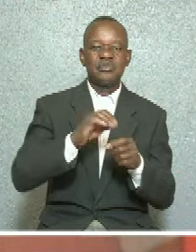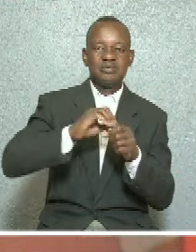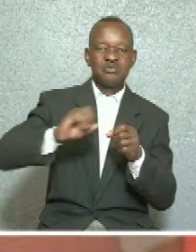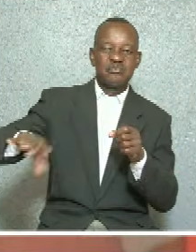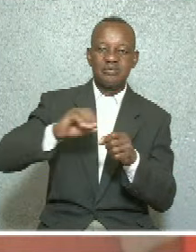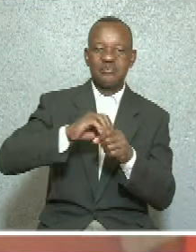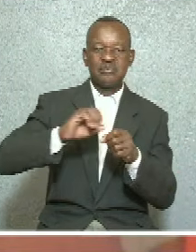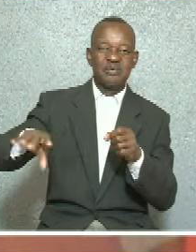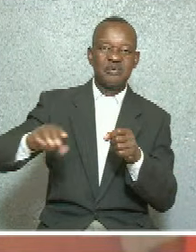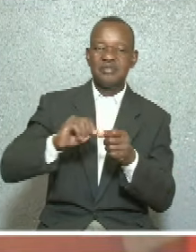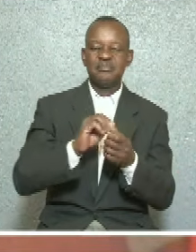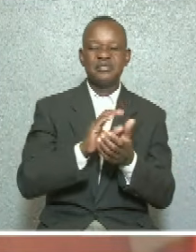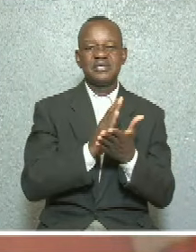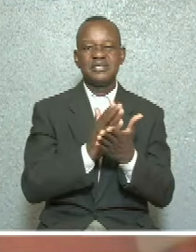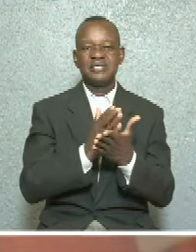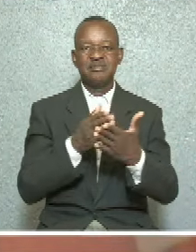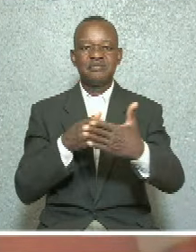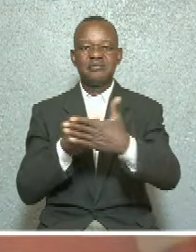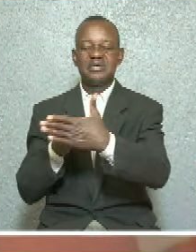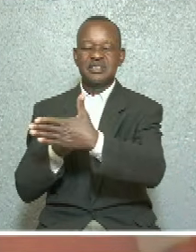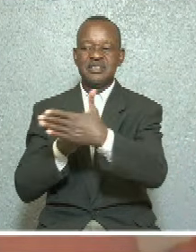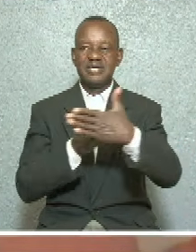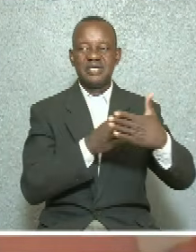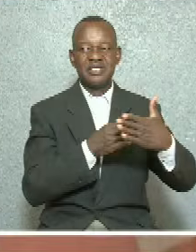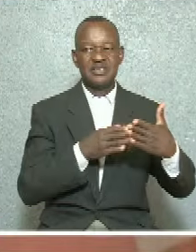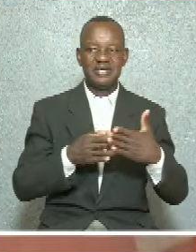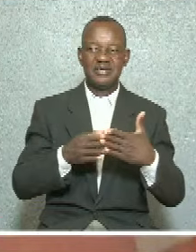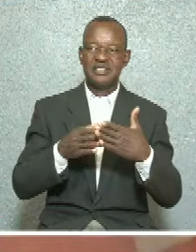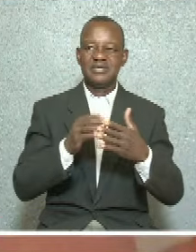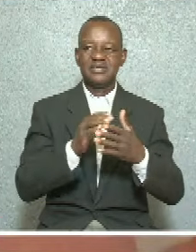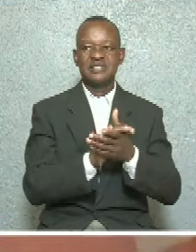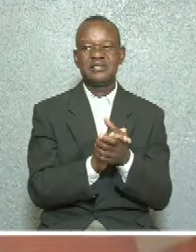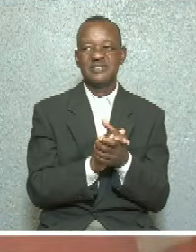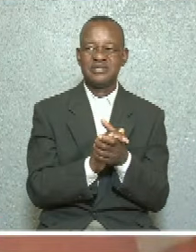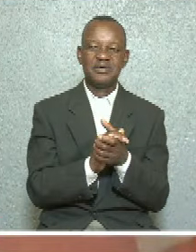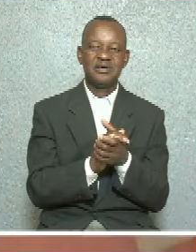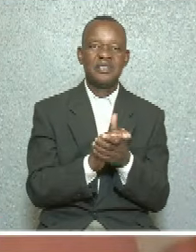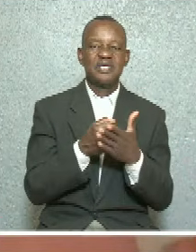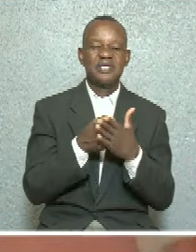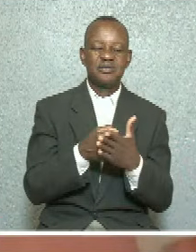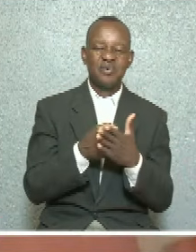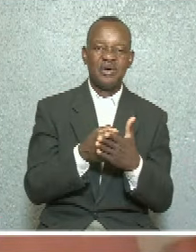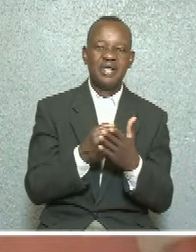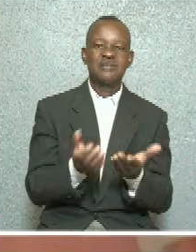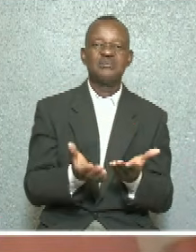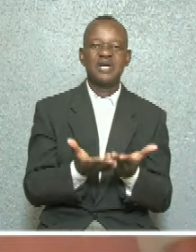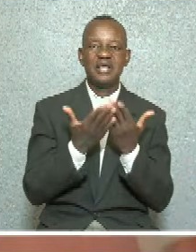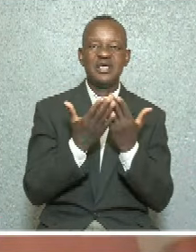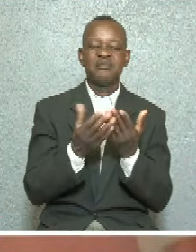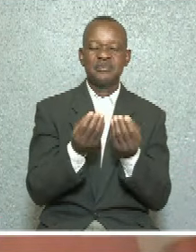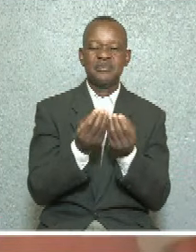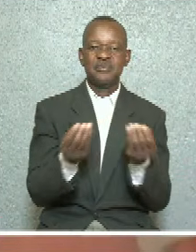simple. It's the environment that we create here. So can we give children a hot meal after school? Can we provide extra